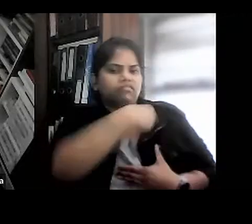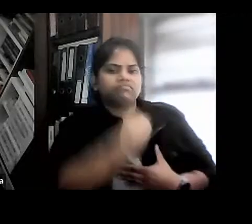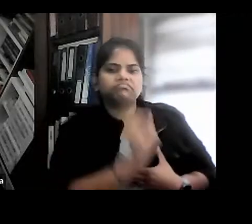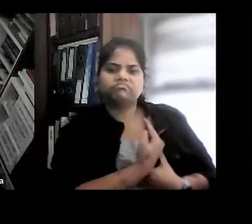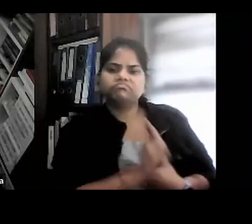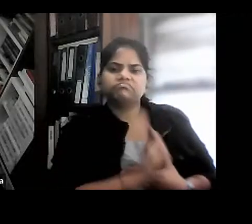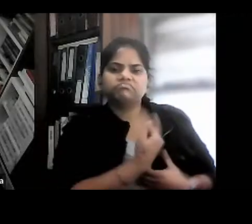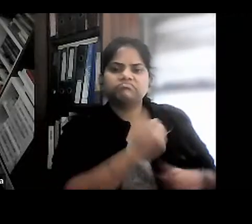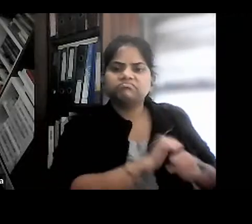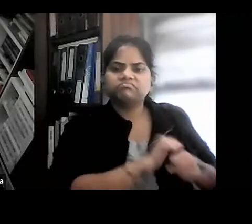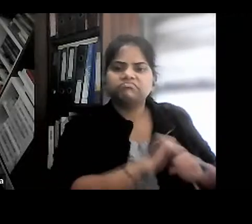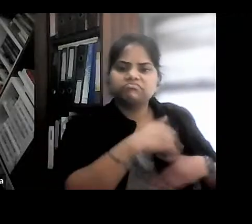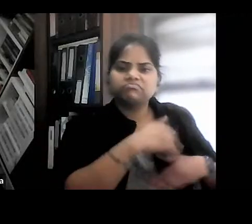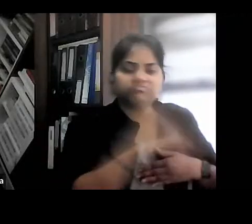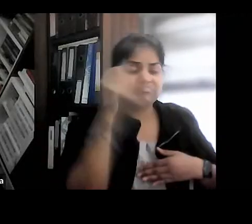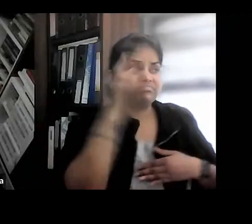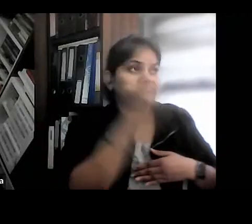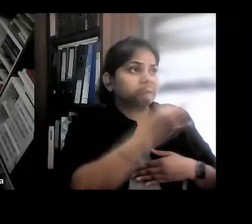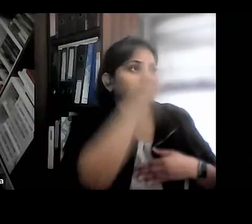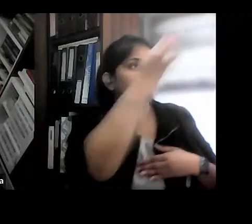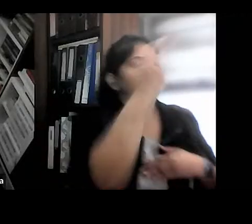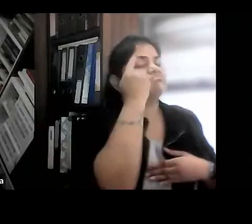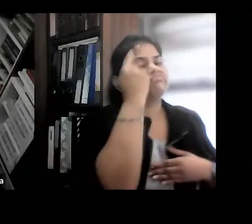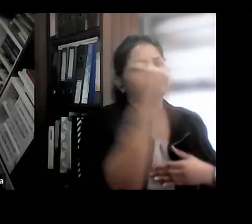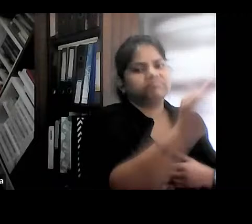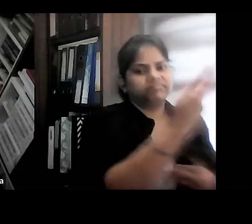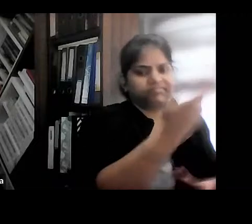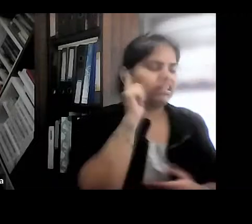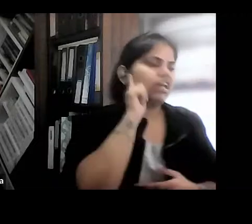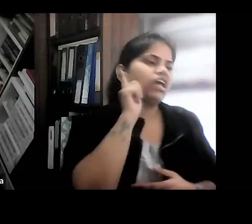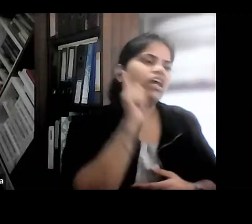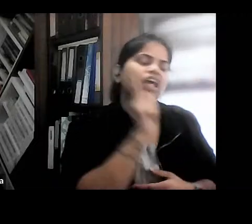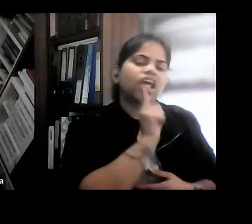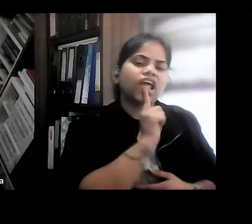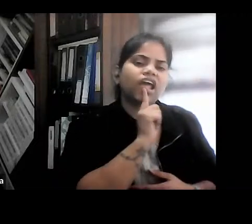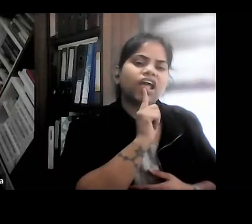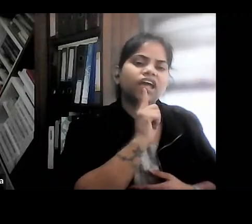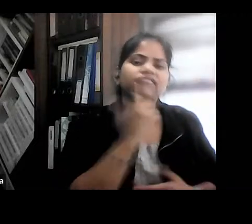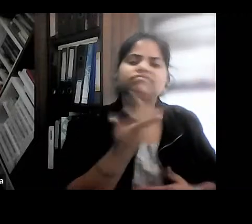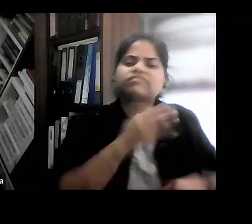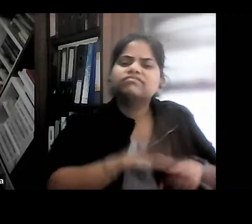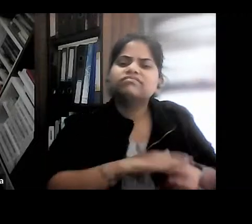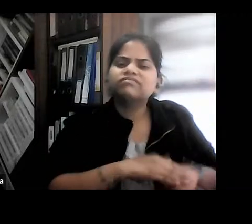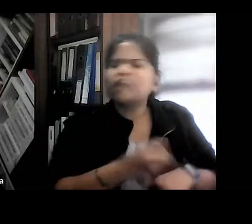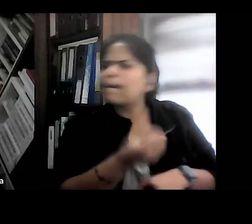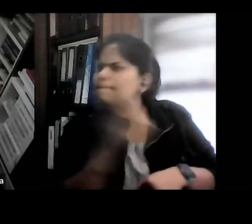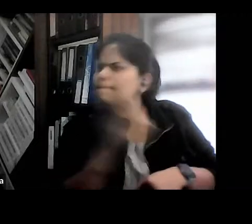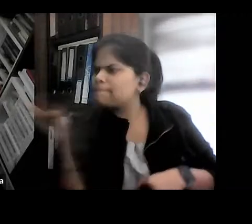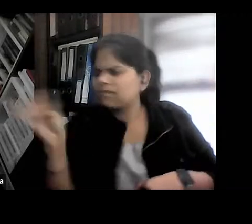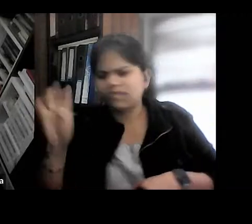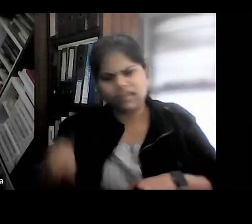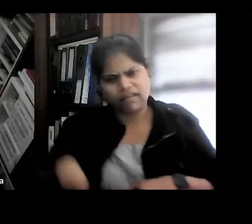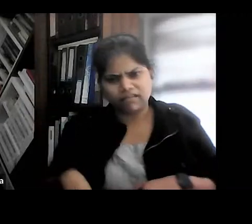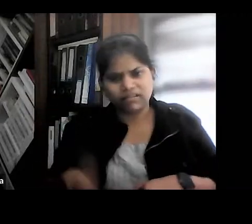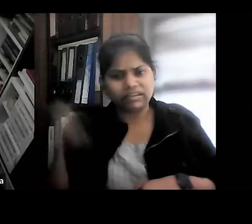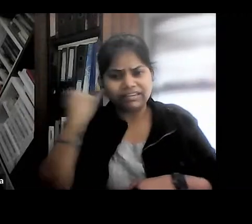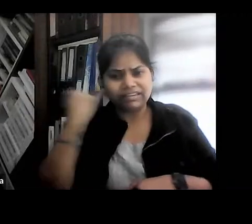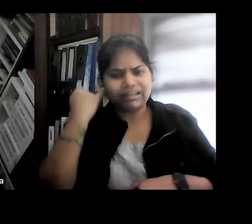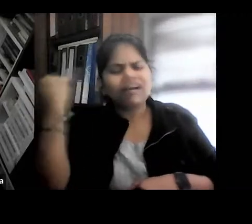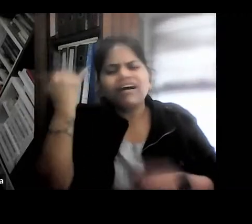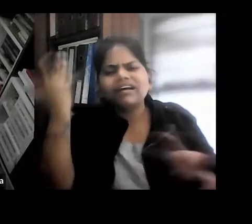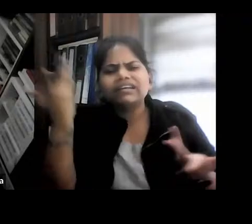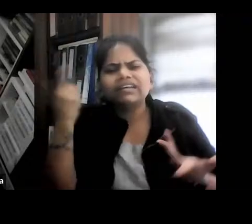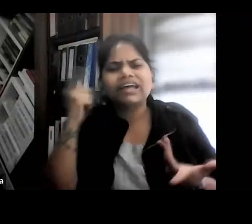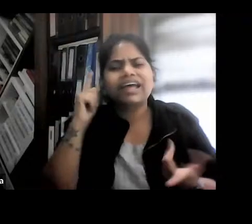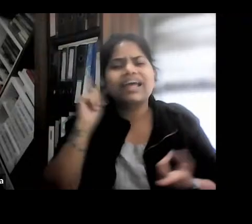bleak future, to that of deafness as an experience that is common to many, to the idea of a deaf culture that